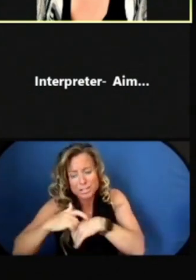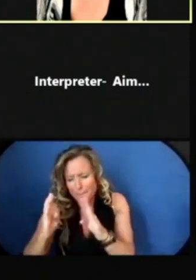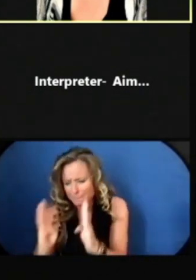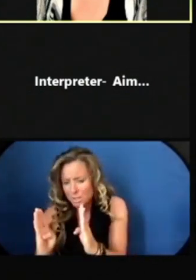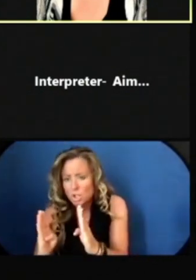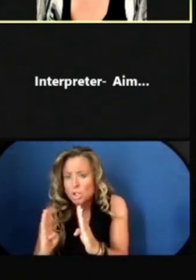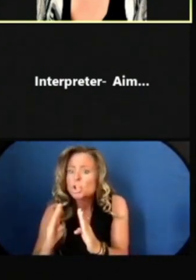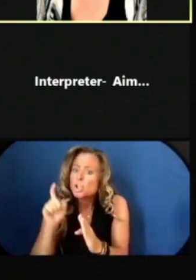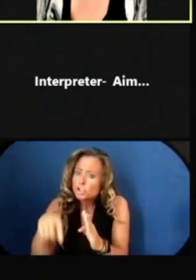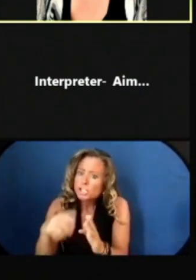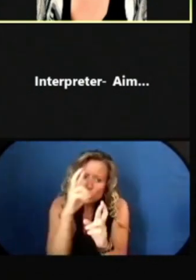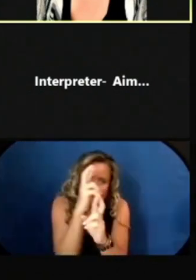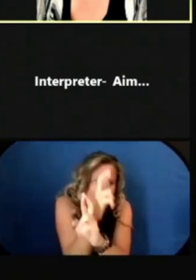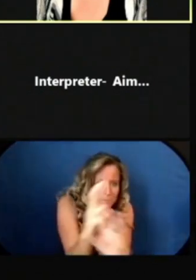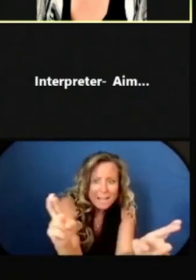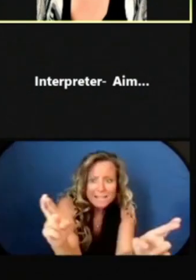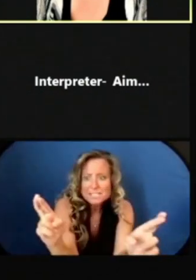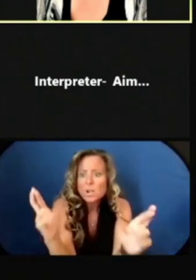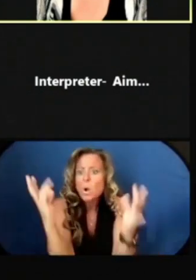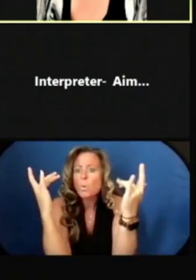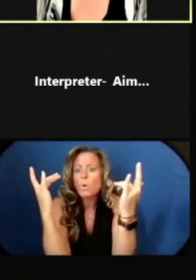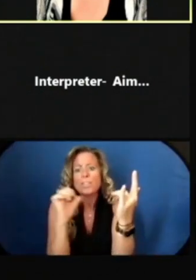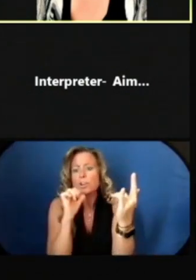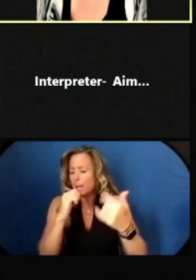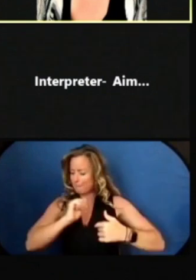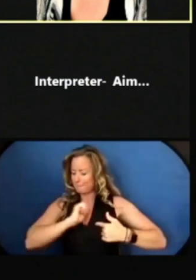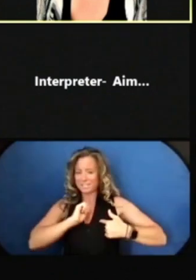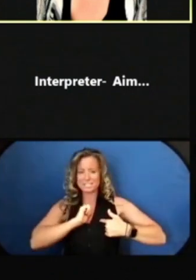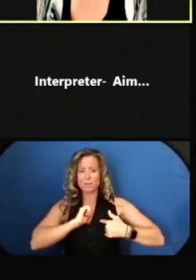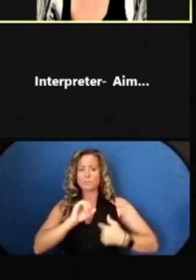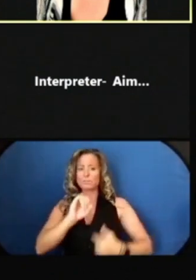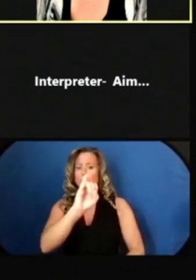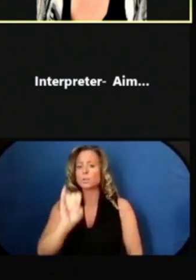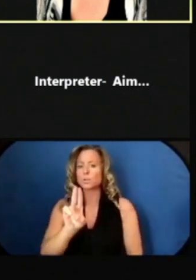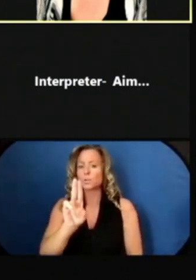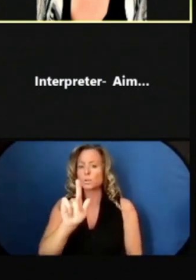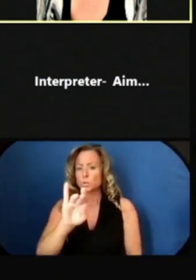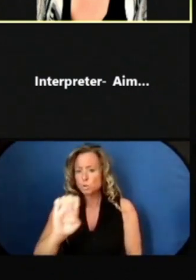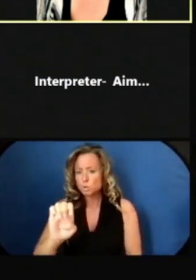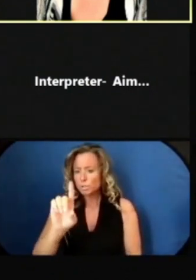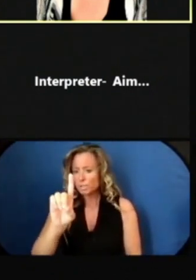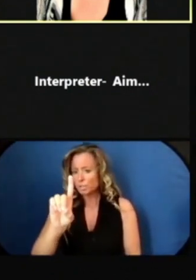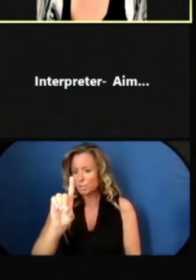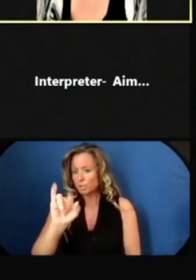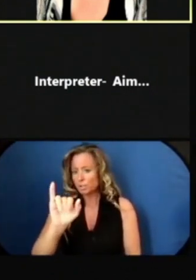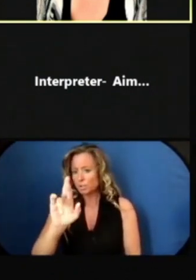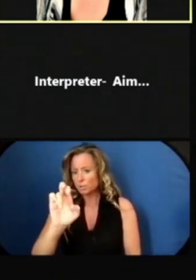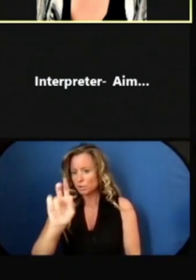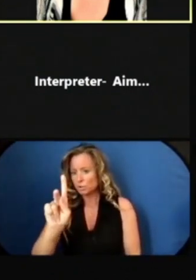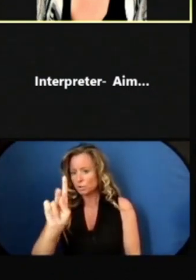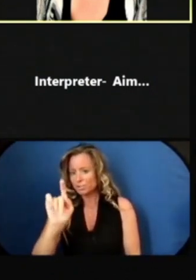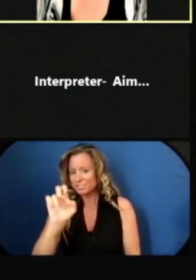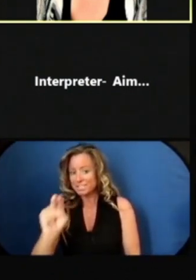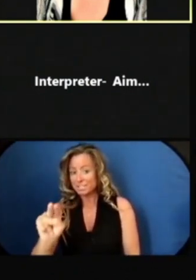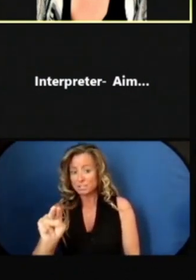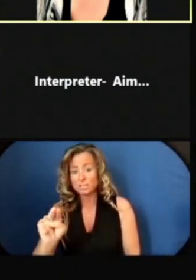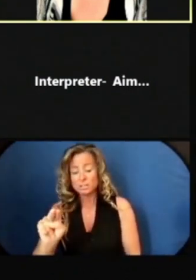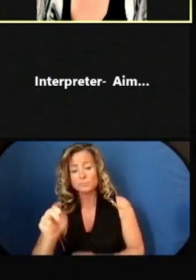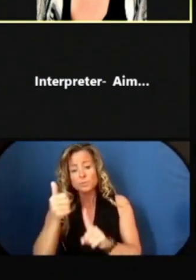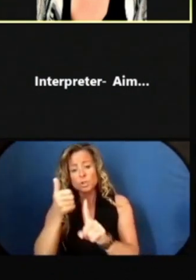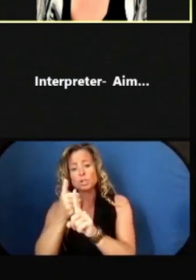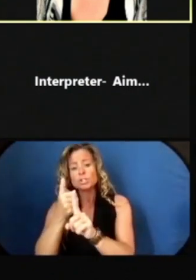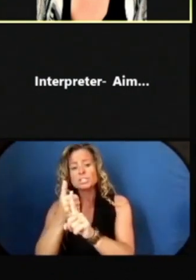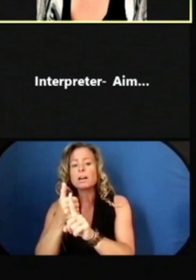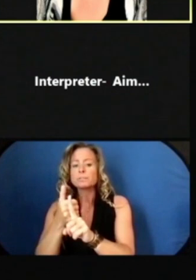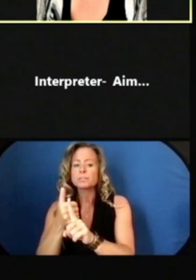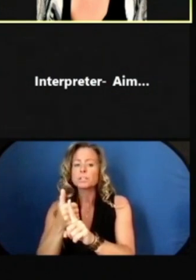your learners for they are not you. And Julie Dirksen, the author of Design for How People Learn, she has that in her